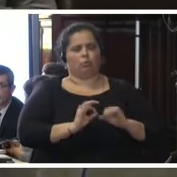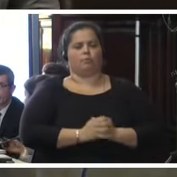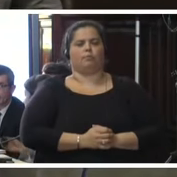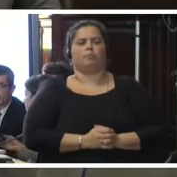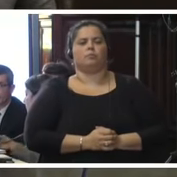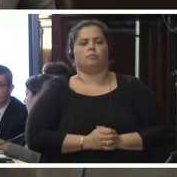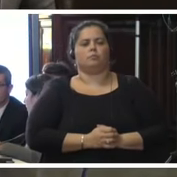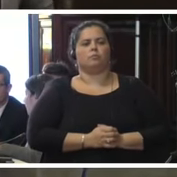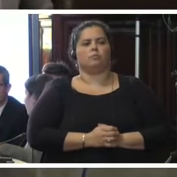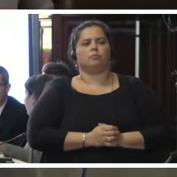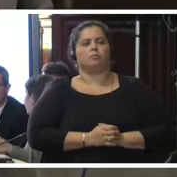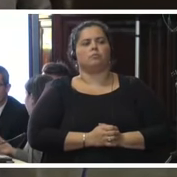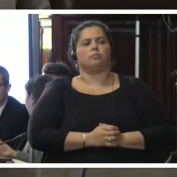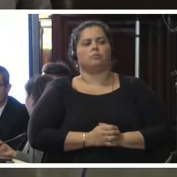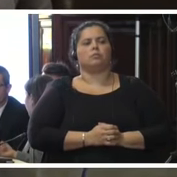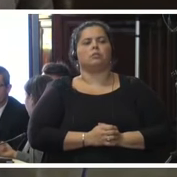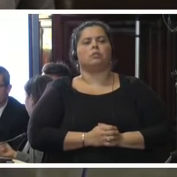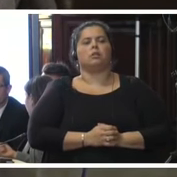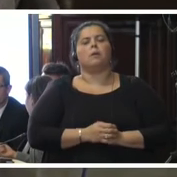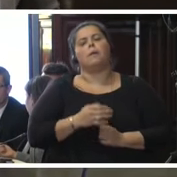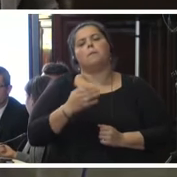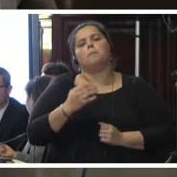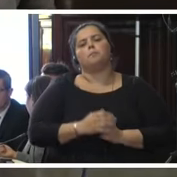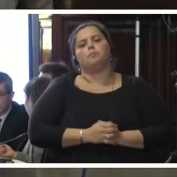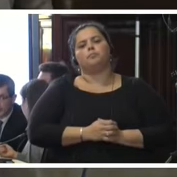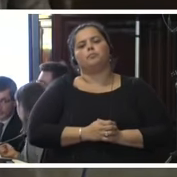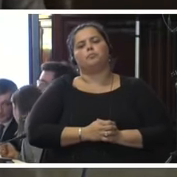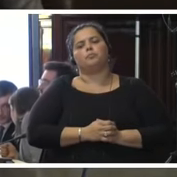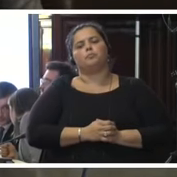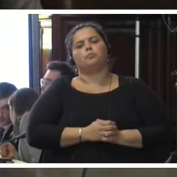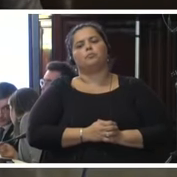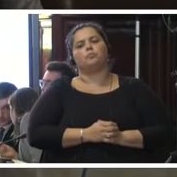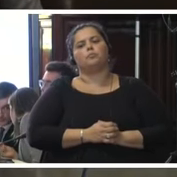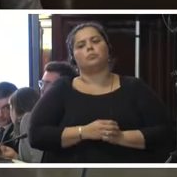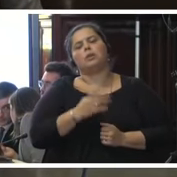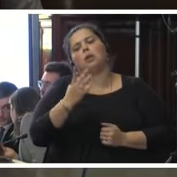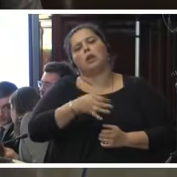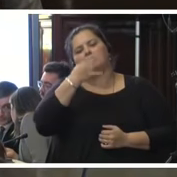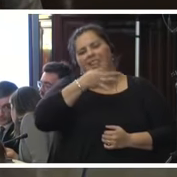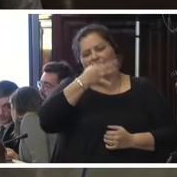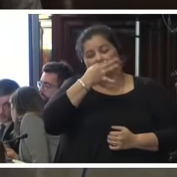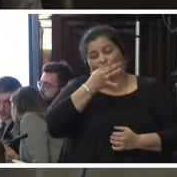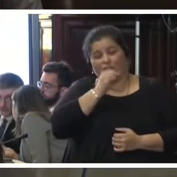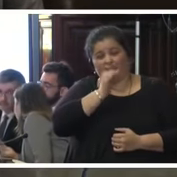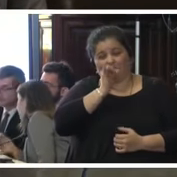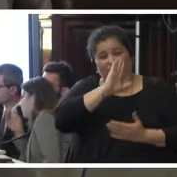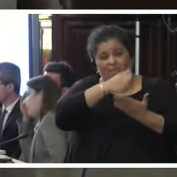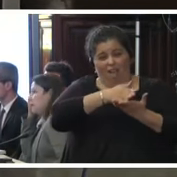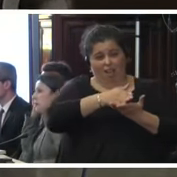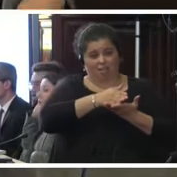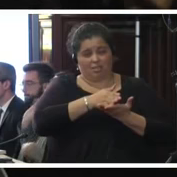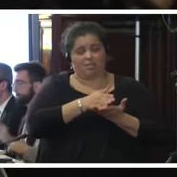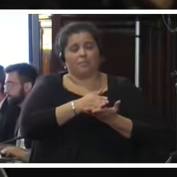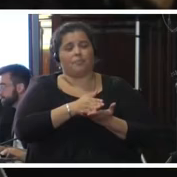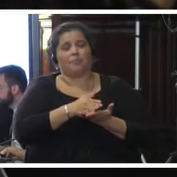Em alegações finais, sou Daniel Lozói pela Defensoria e Xana Santos pelo IZER.